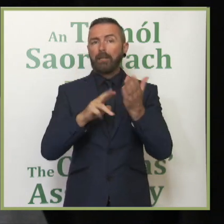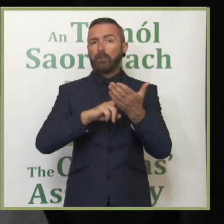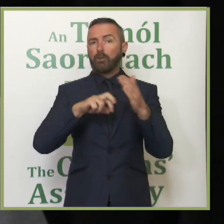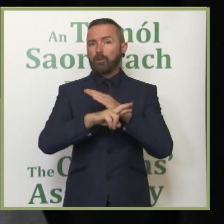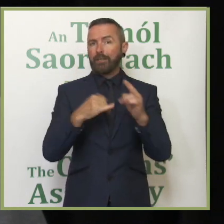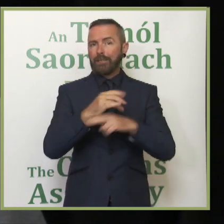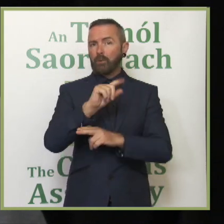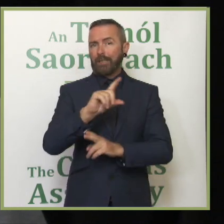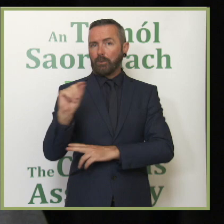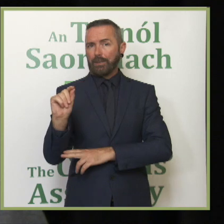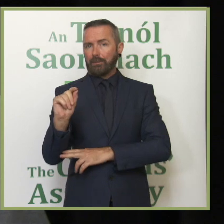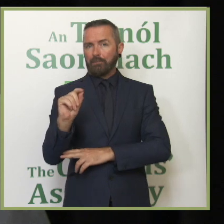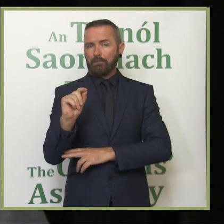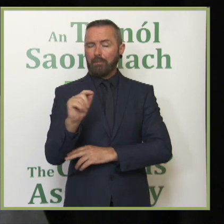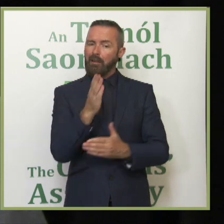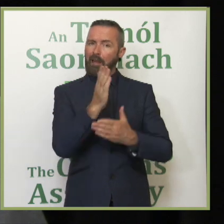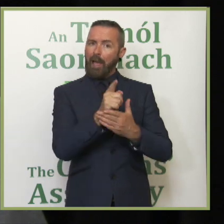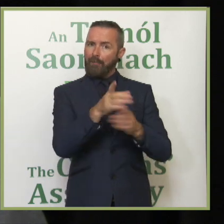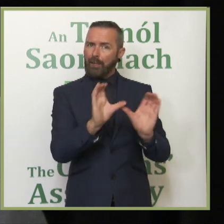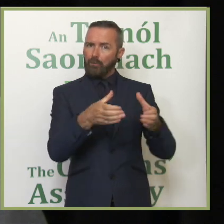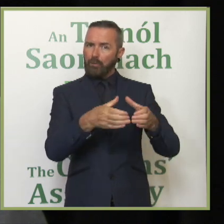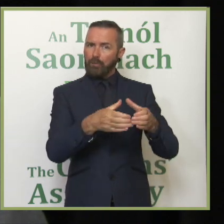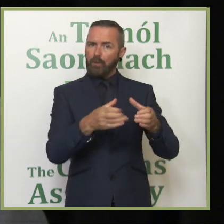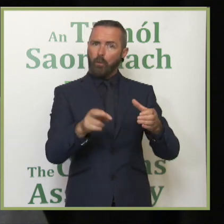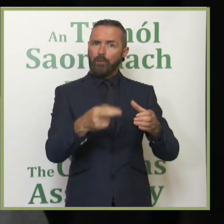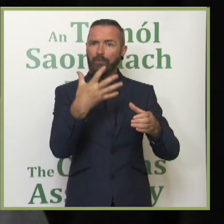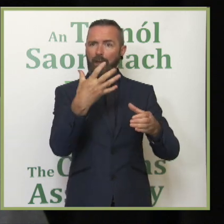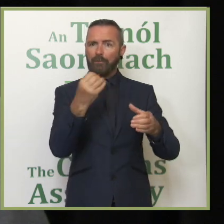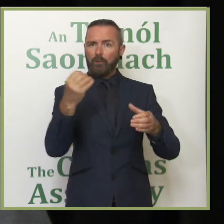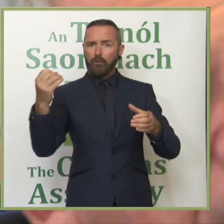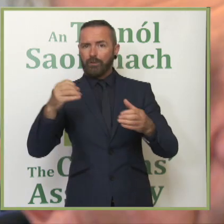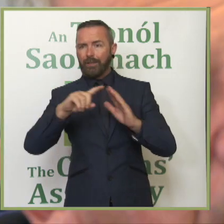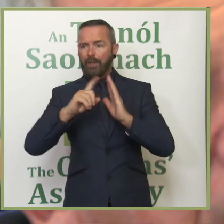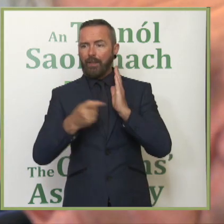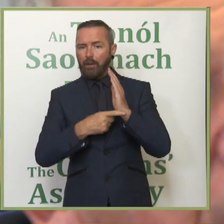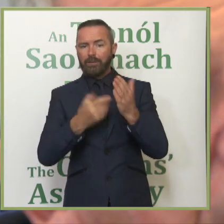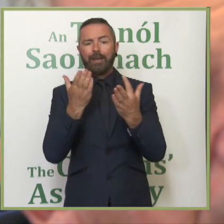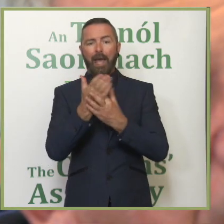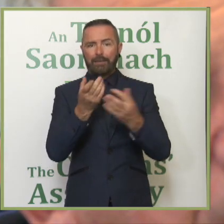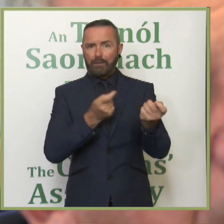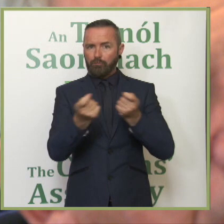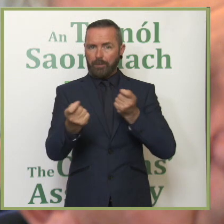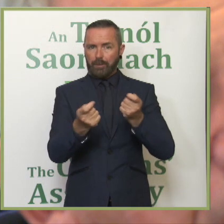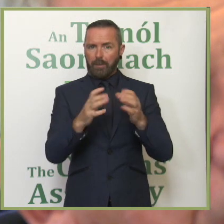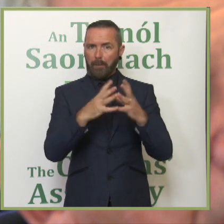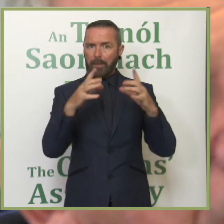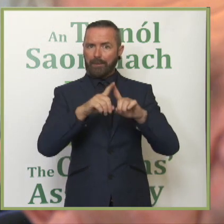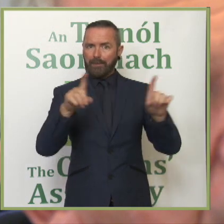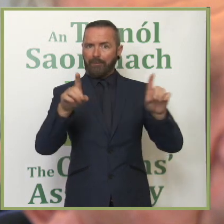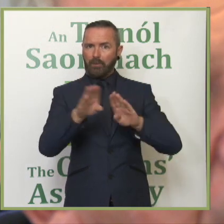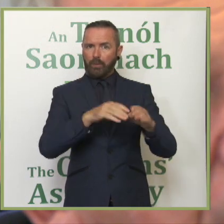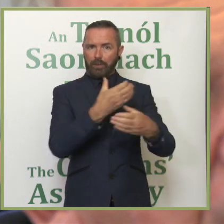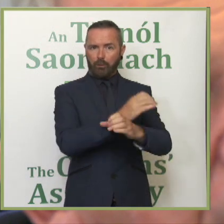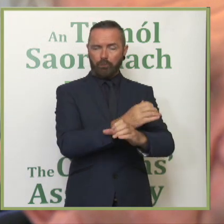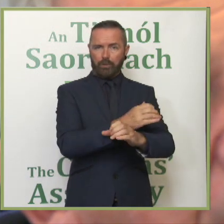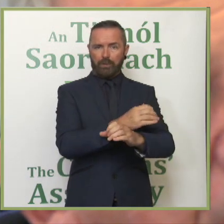2020. And about half of this group, or 514,000 people, are accessing treatment. Considerable differences exist between